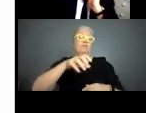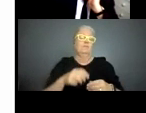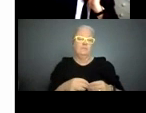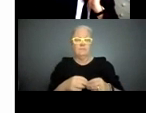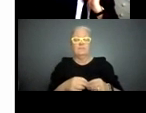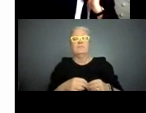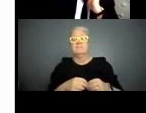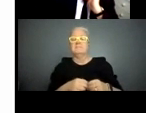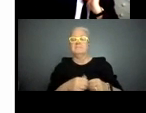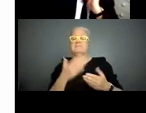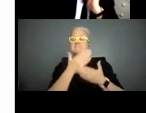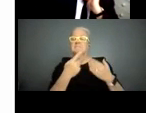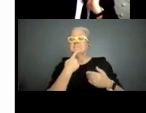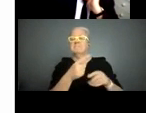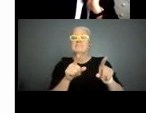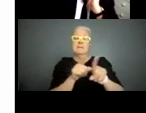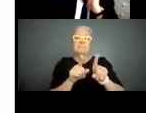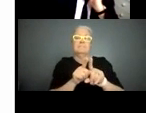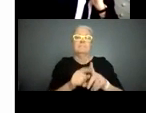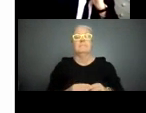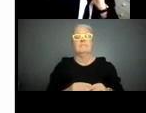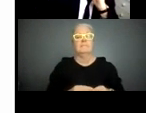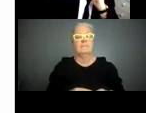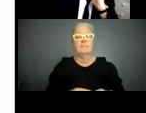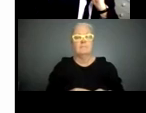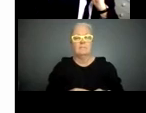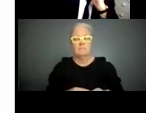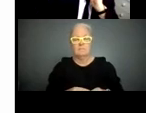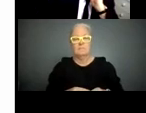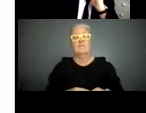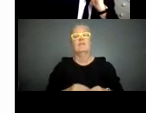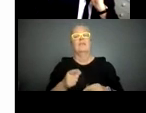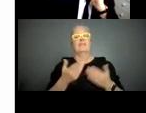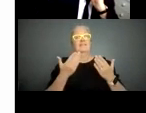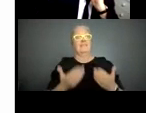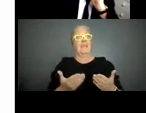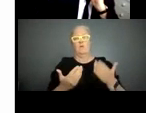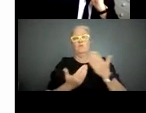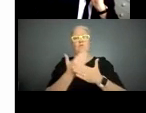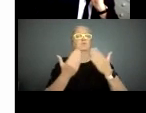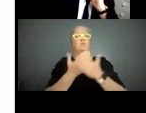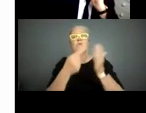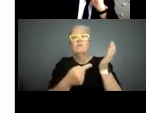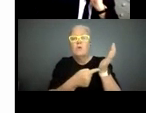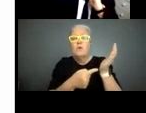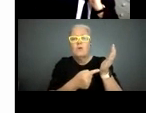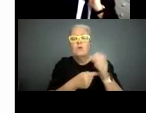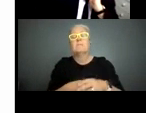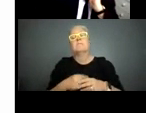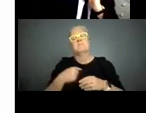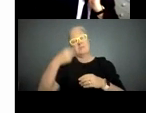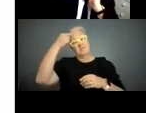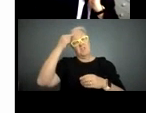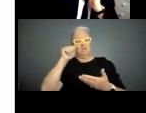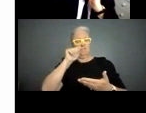said that. Yeah. With modern technology, I think the apps would be useful.